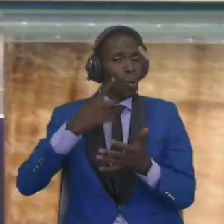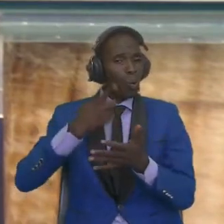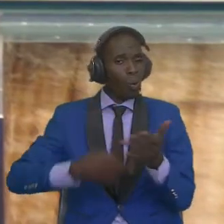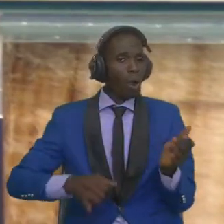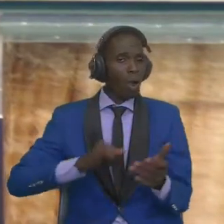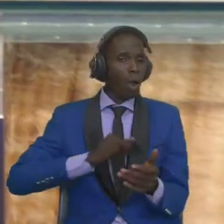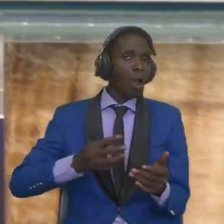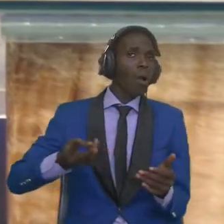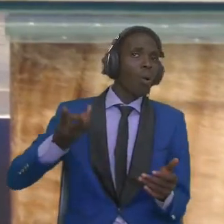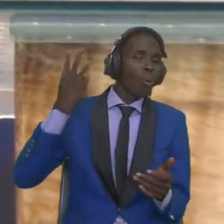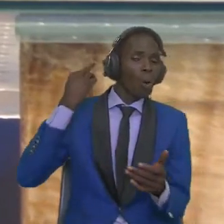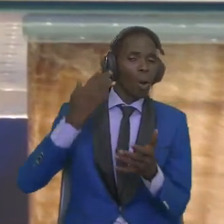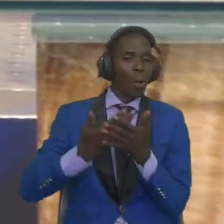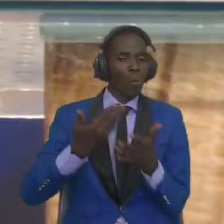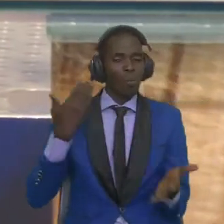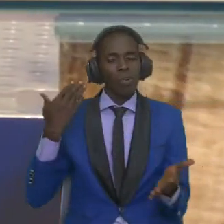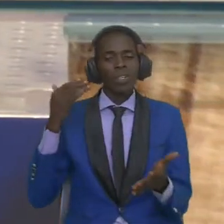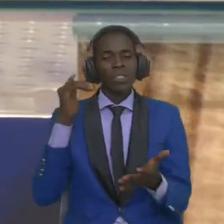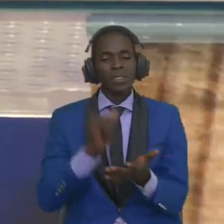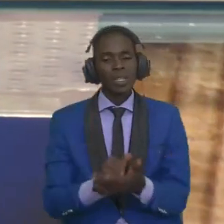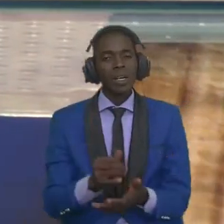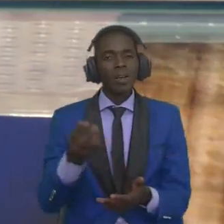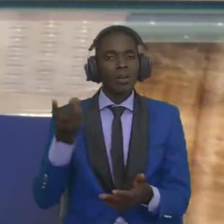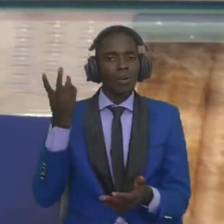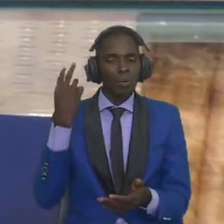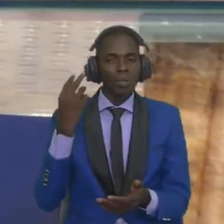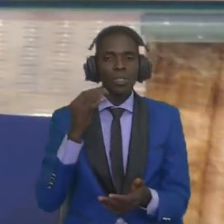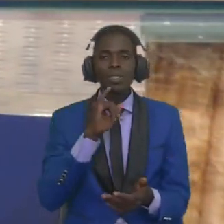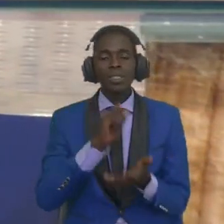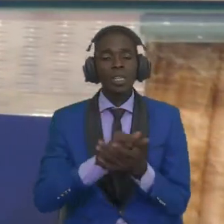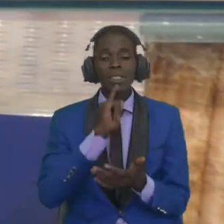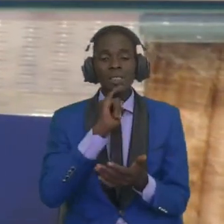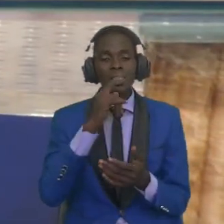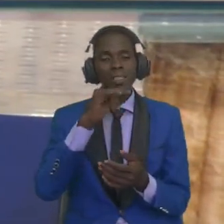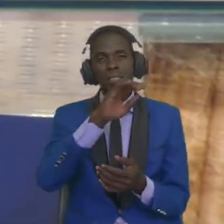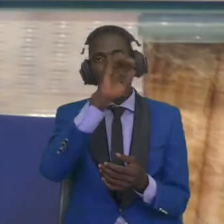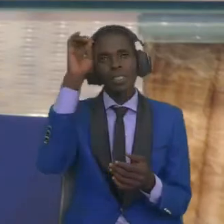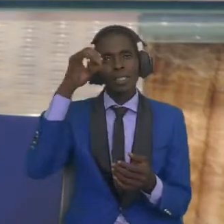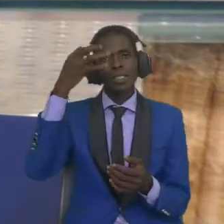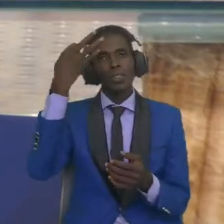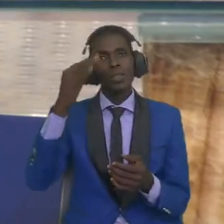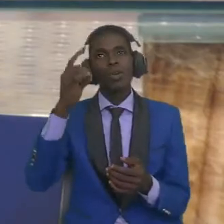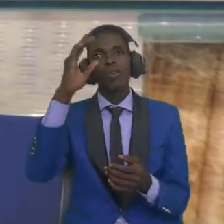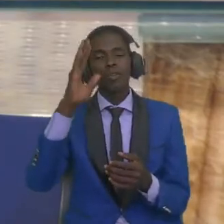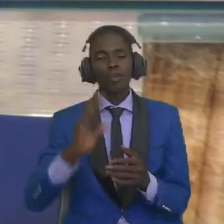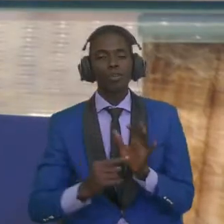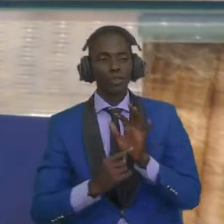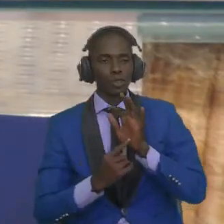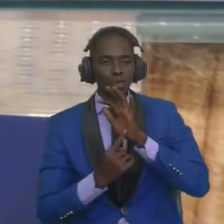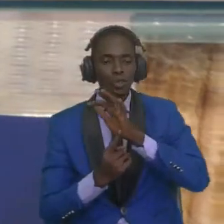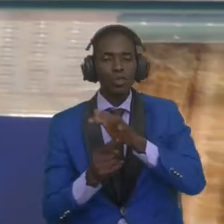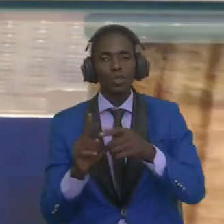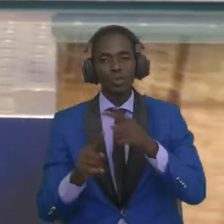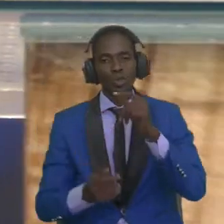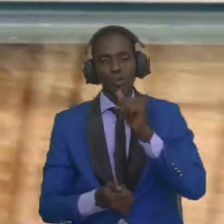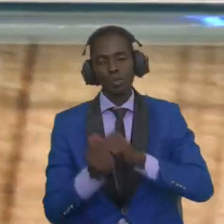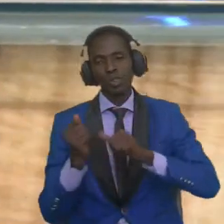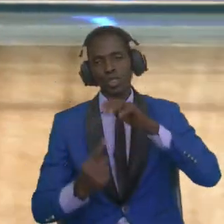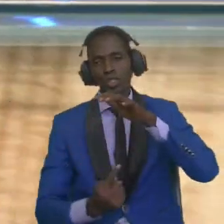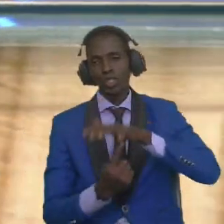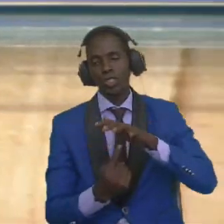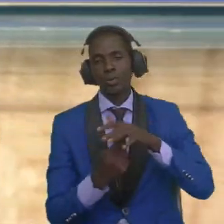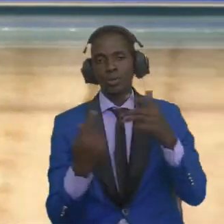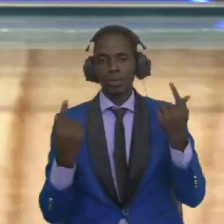said, that is the grace of God shown to the chief of sinners. Then he tells us in